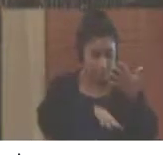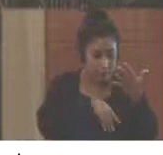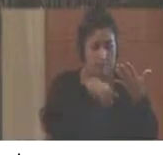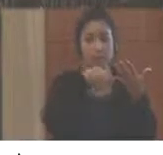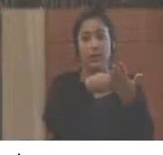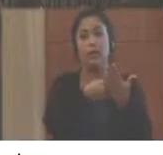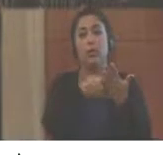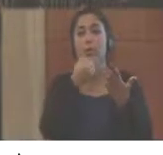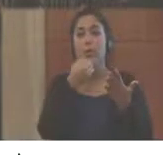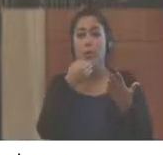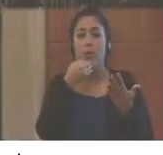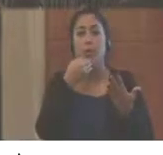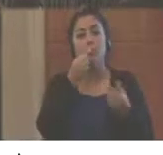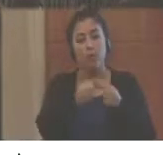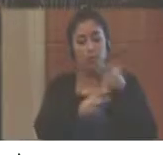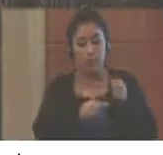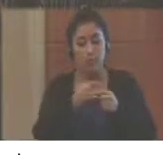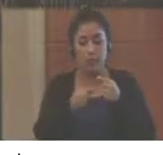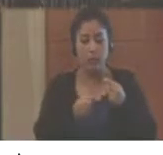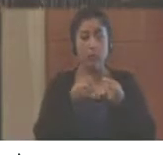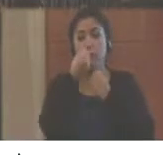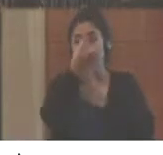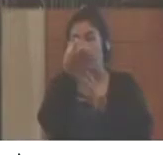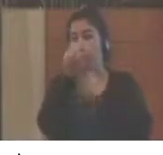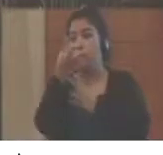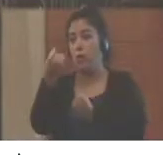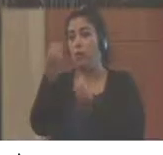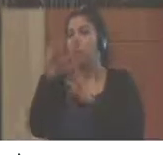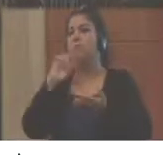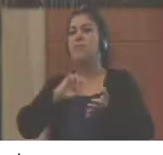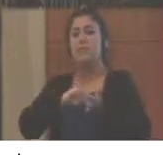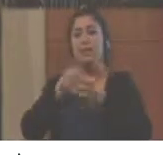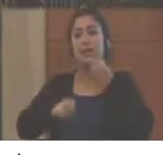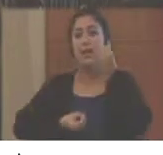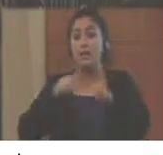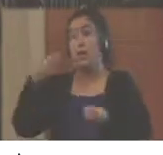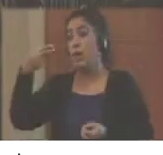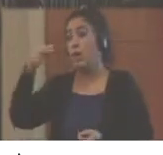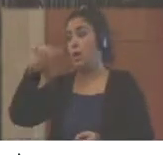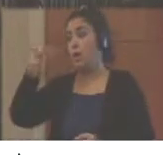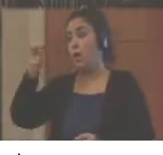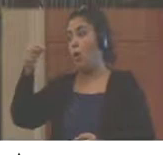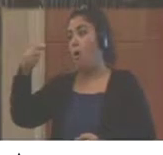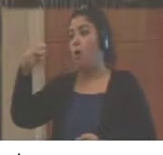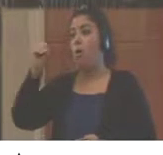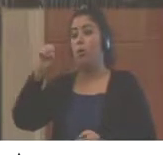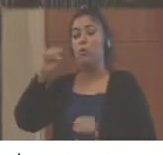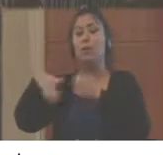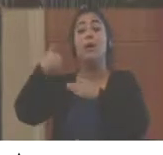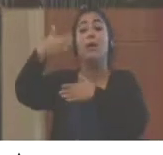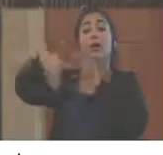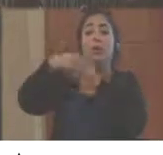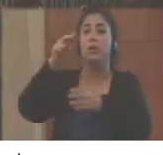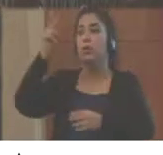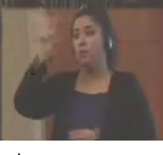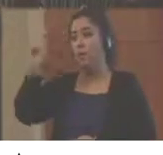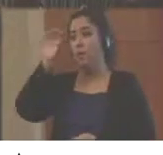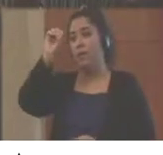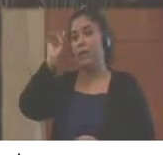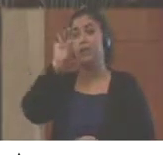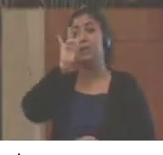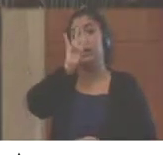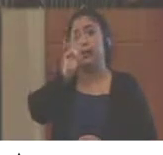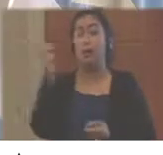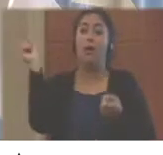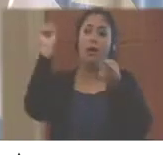the reports on progress of the within the Hyogo framework between 2007